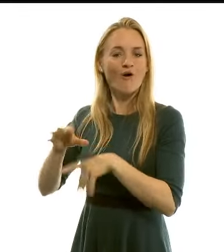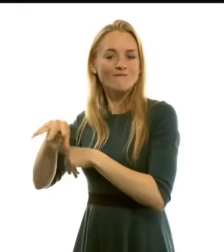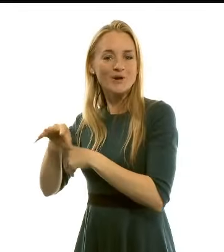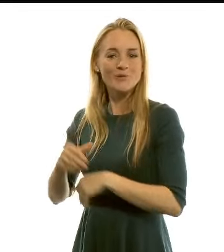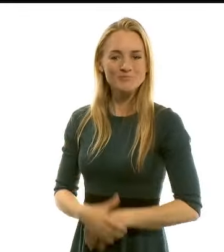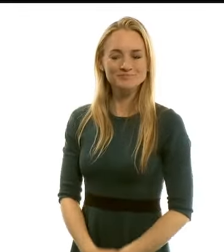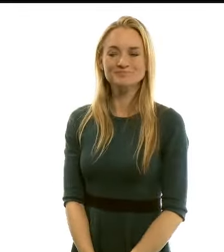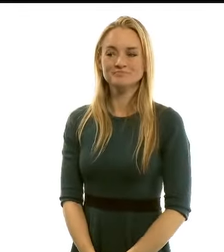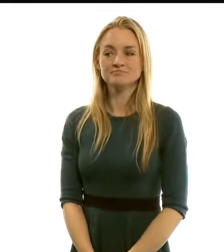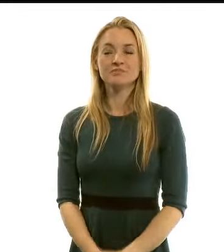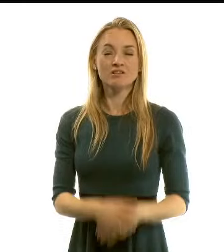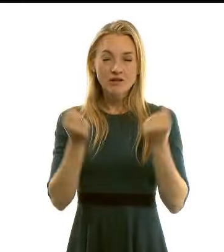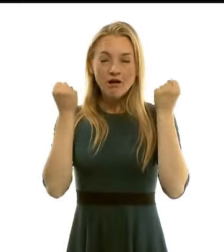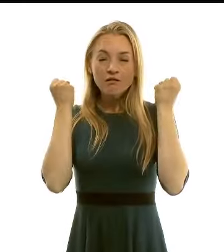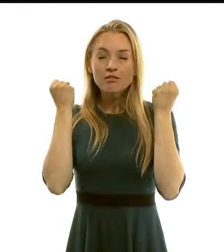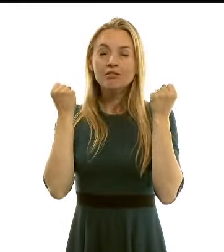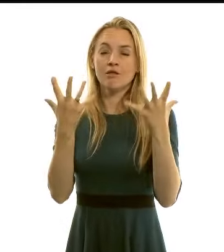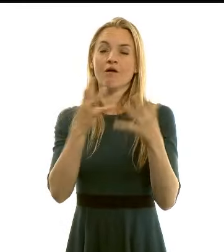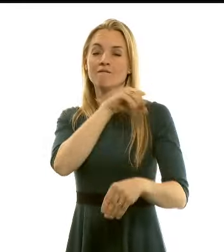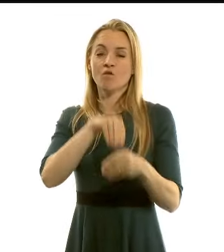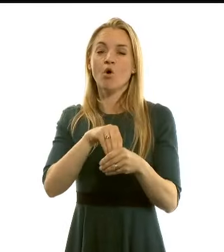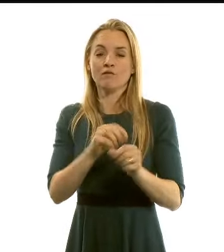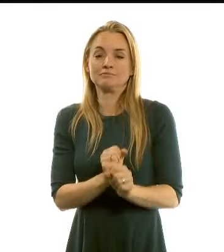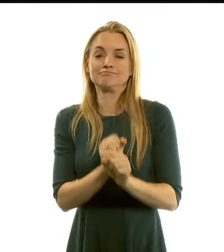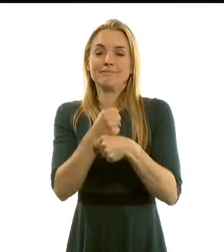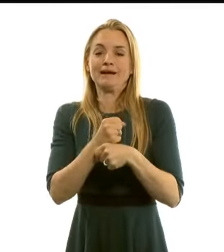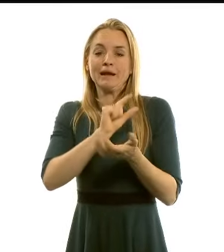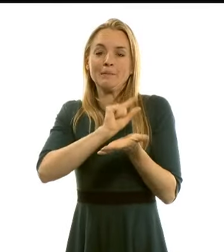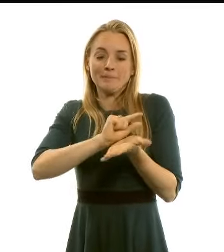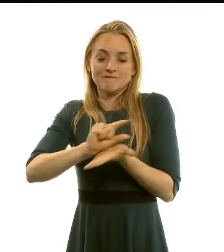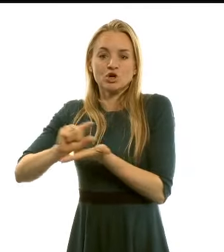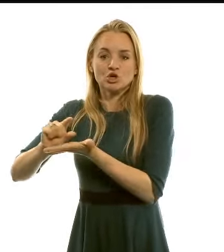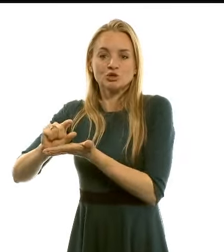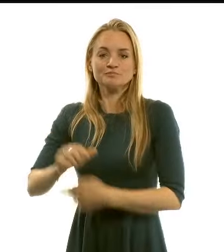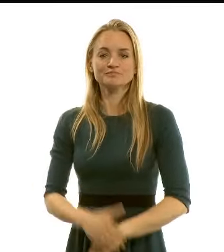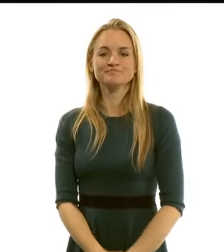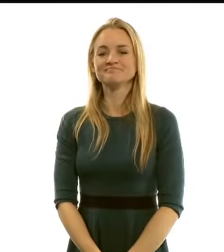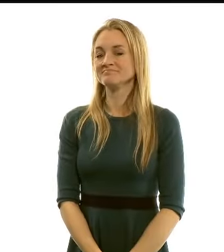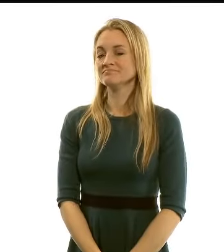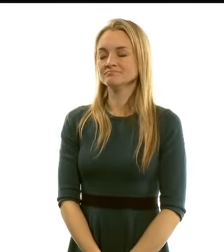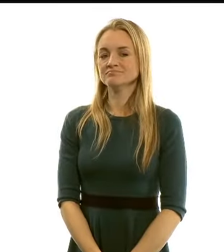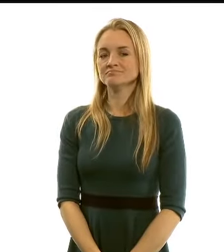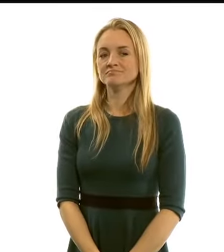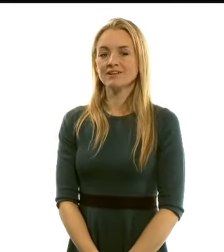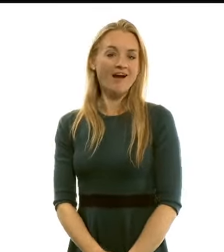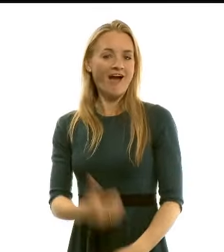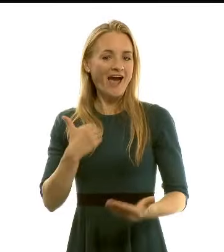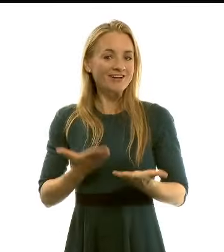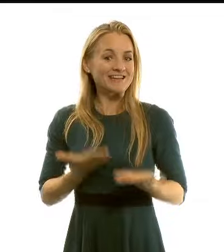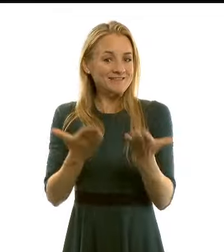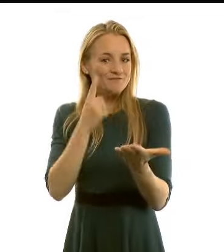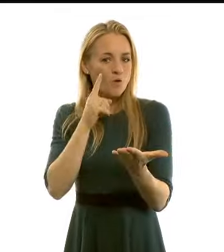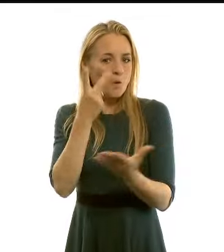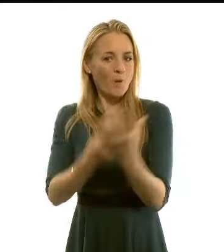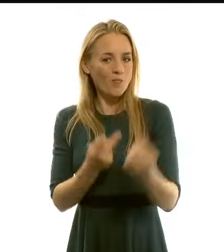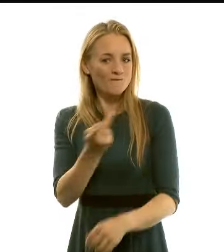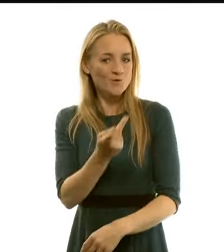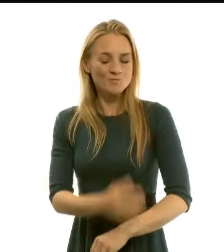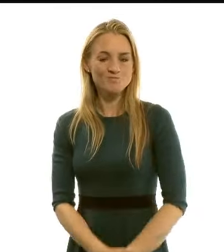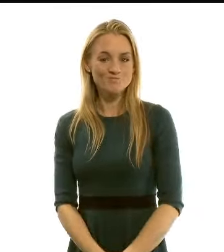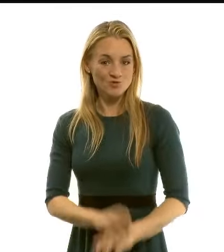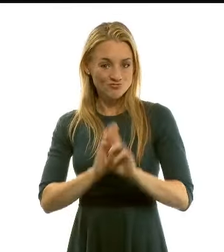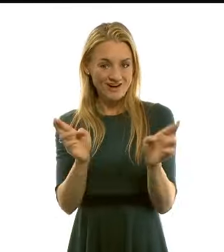Yeah, absolutely. And hey, I've got a little gift for the both of you. Yes. Oh, yes, Are please. you ready? Yeah. All right. All right, I here love we these